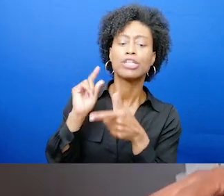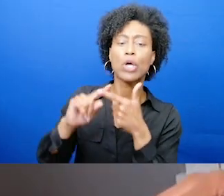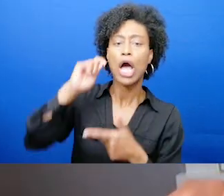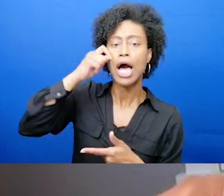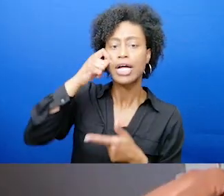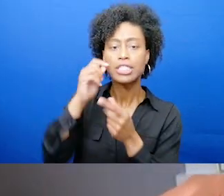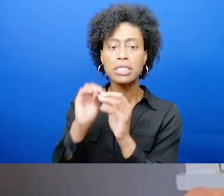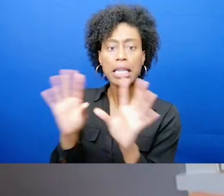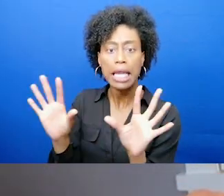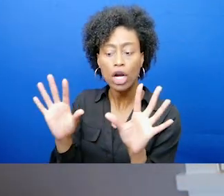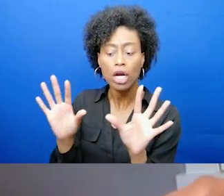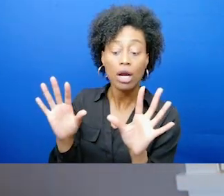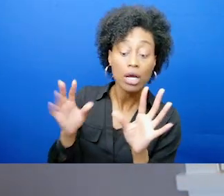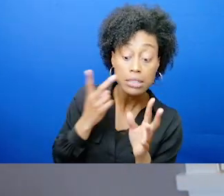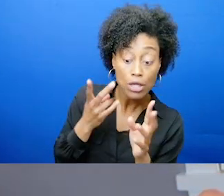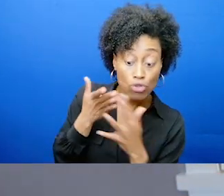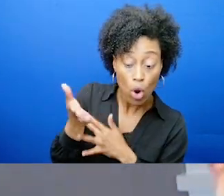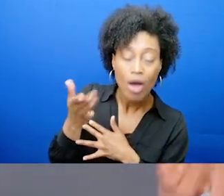minutes.